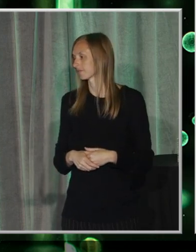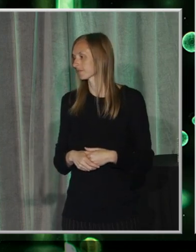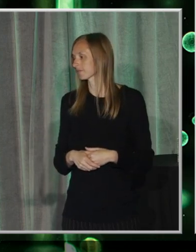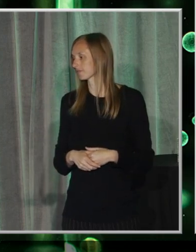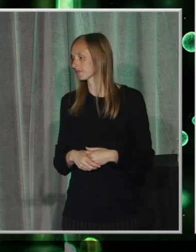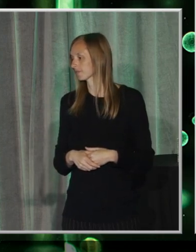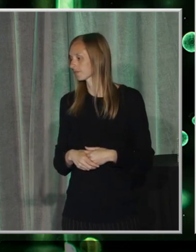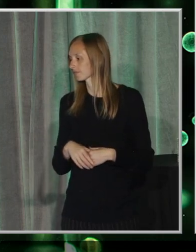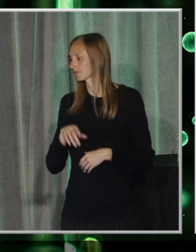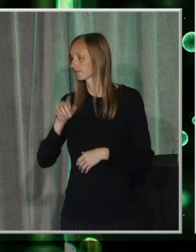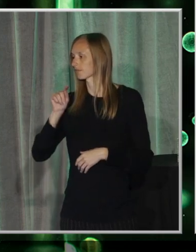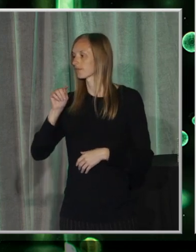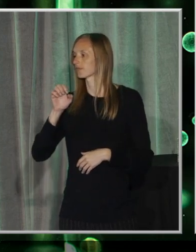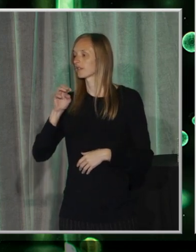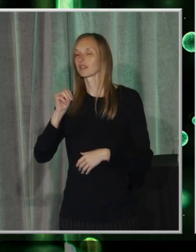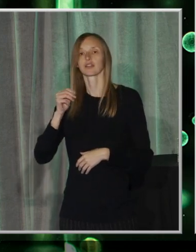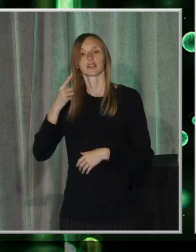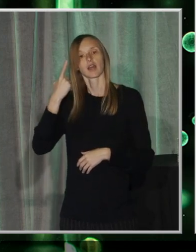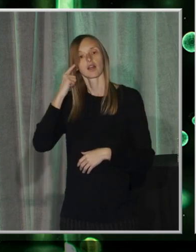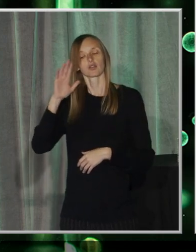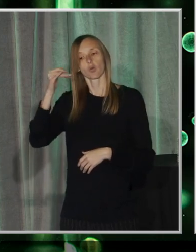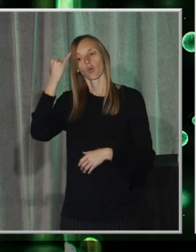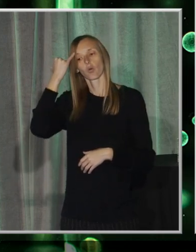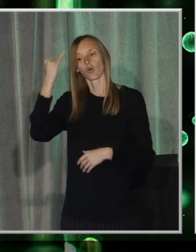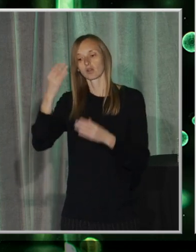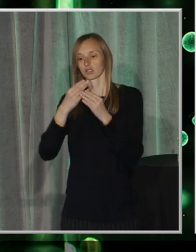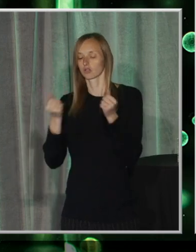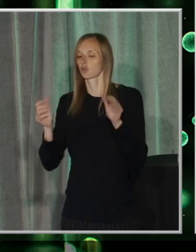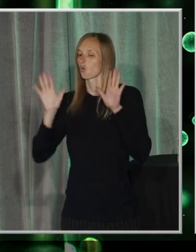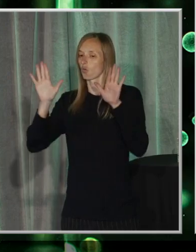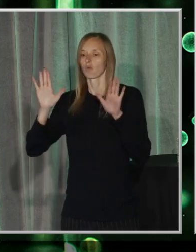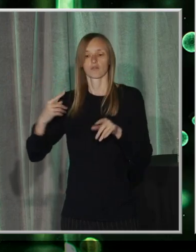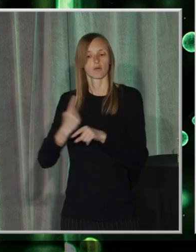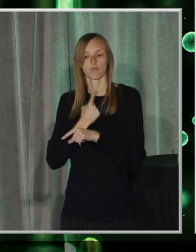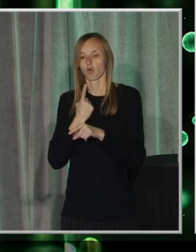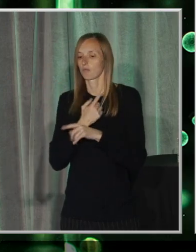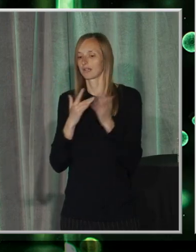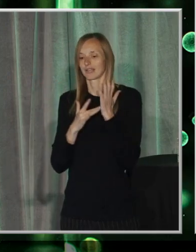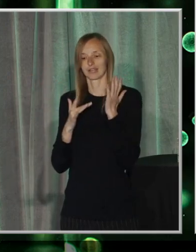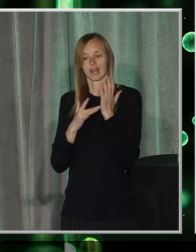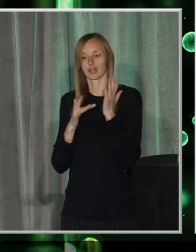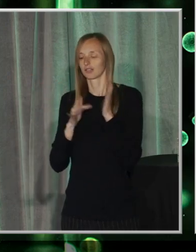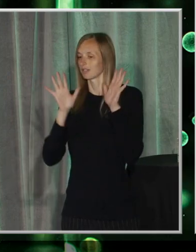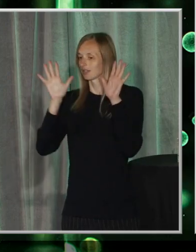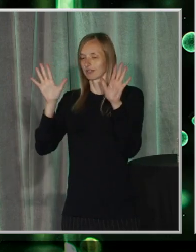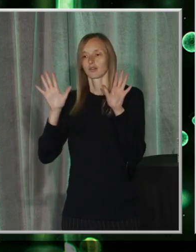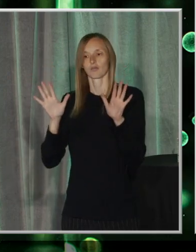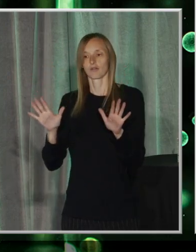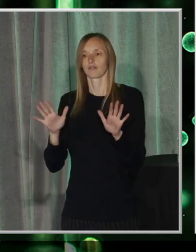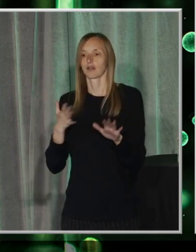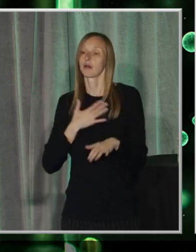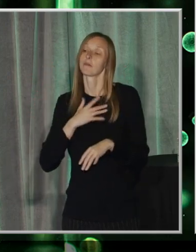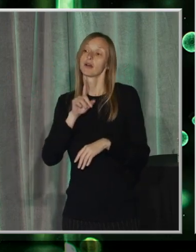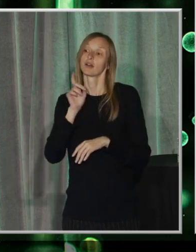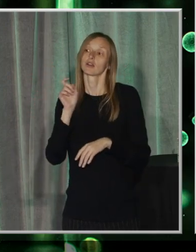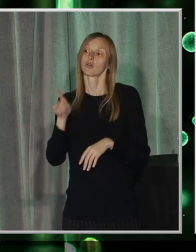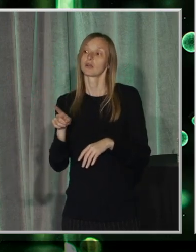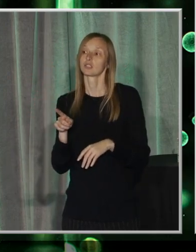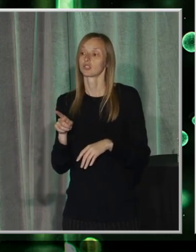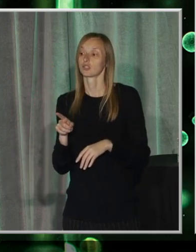I just think your solution is a wonderful, appropriate technology effort. It's great. My question is